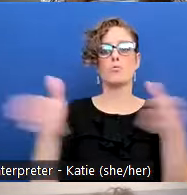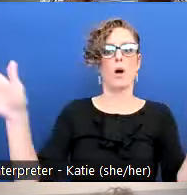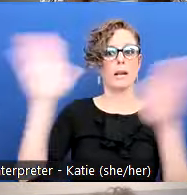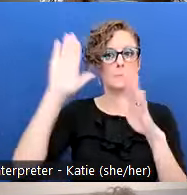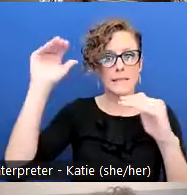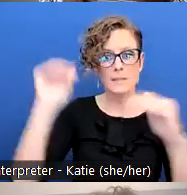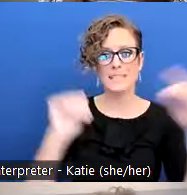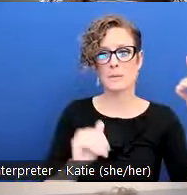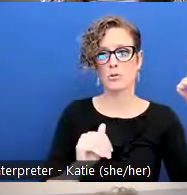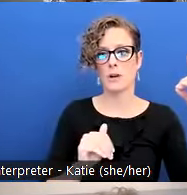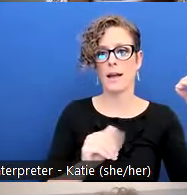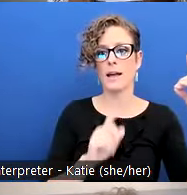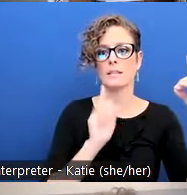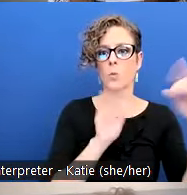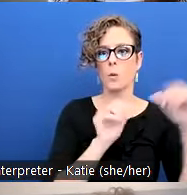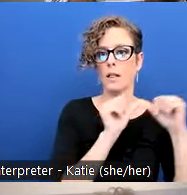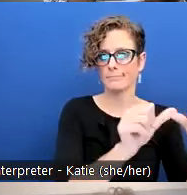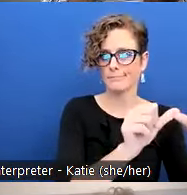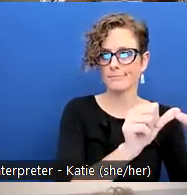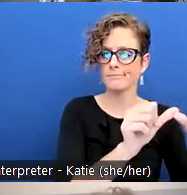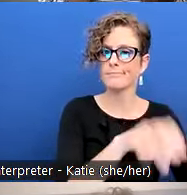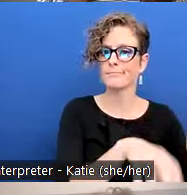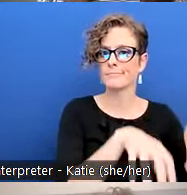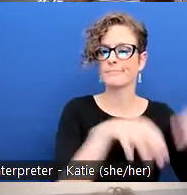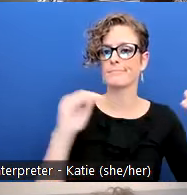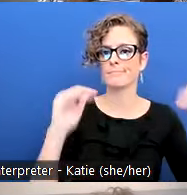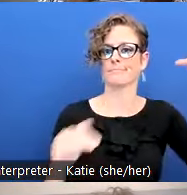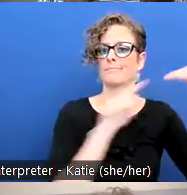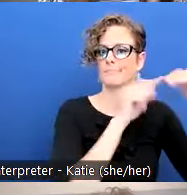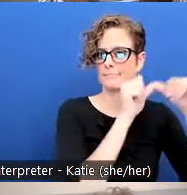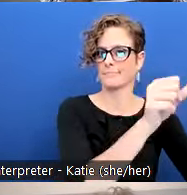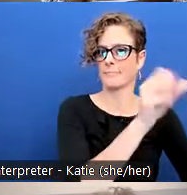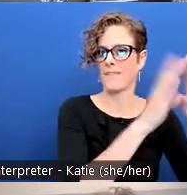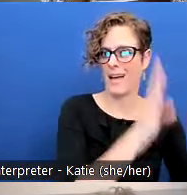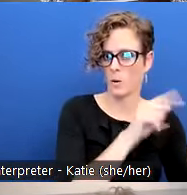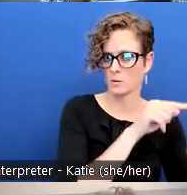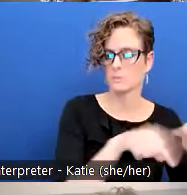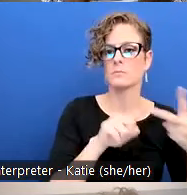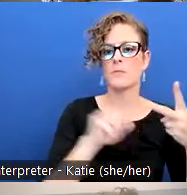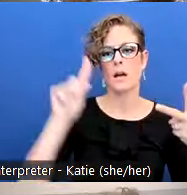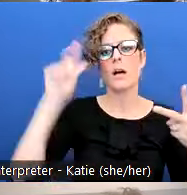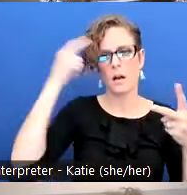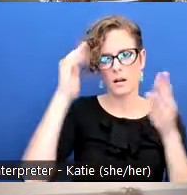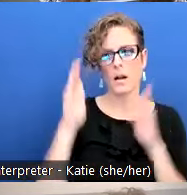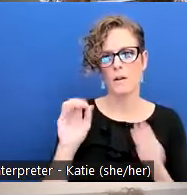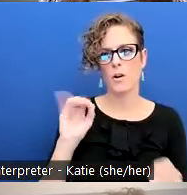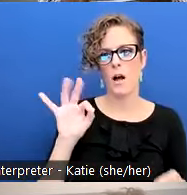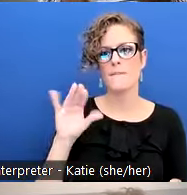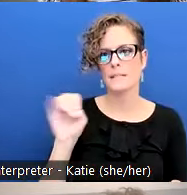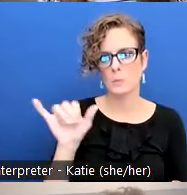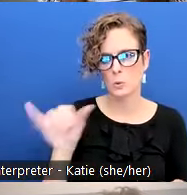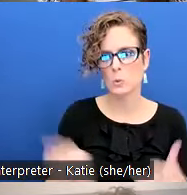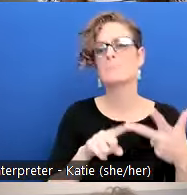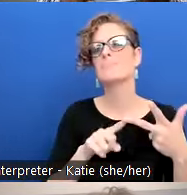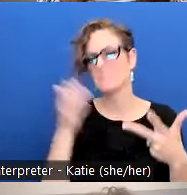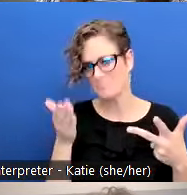will retain control of the House and most likely the governor's office, and also most